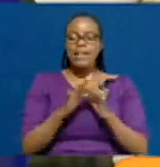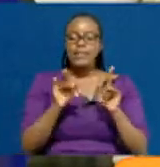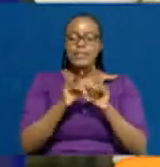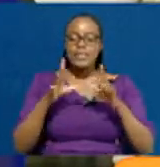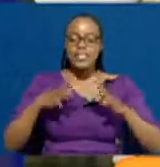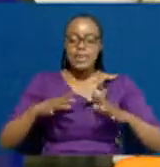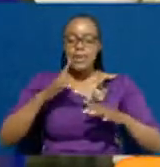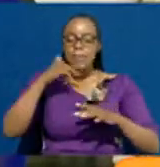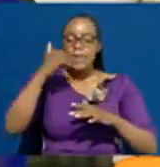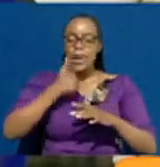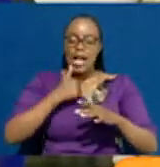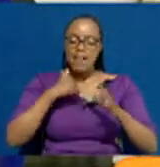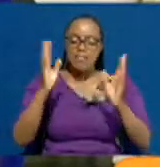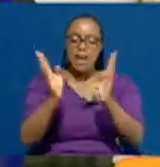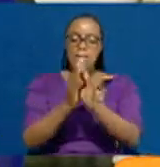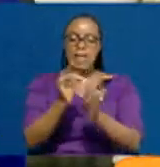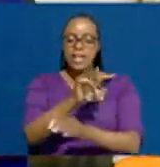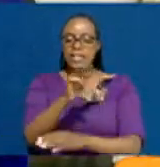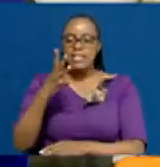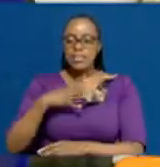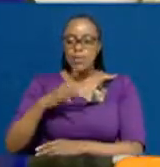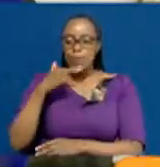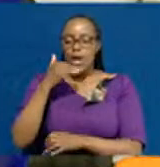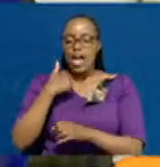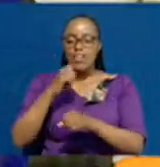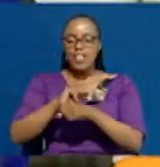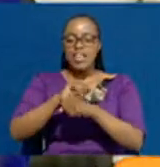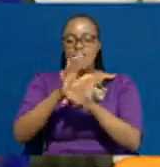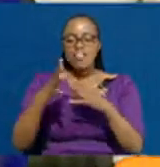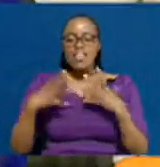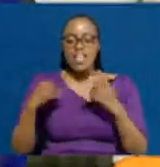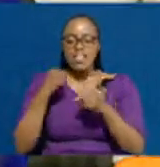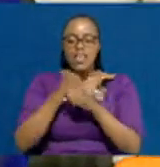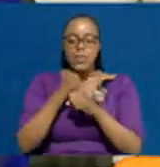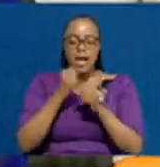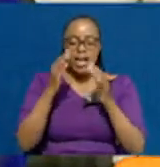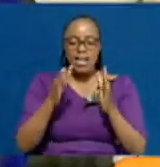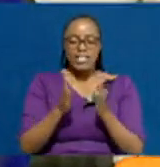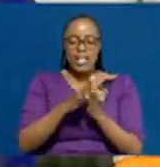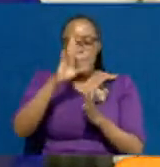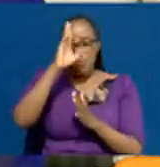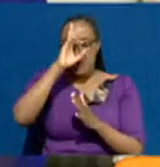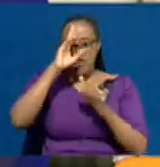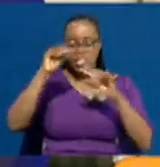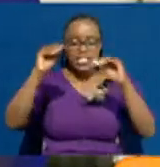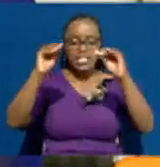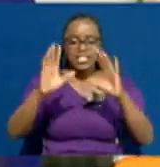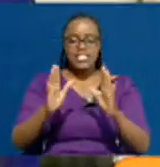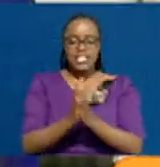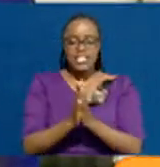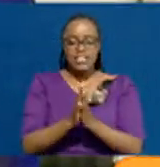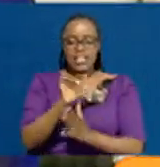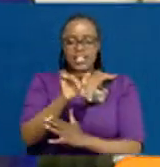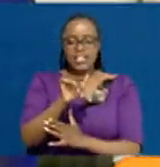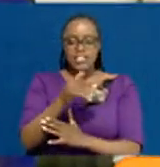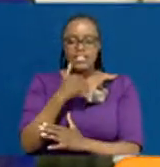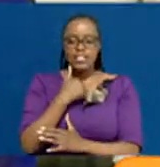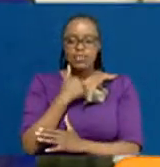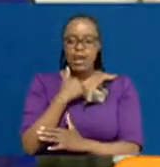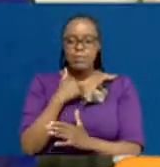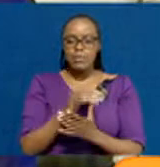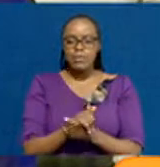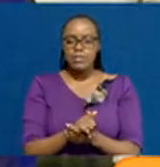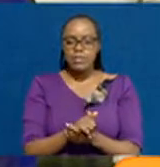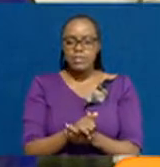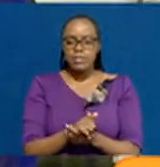in high contact with those who may have COVID, that is the healthcare workers, the police, the teachers. So that was the groups that were being